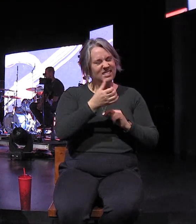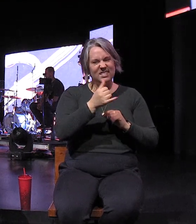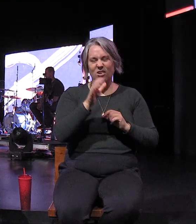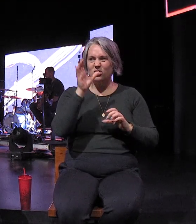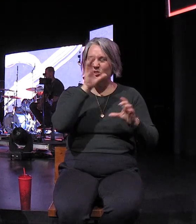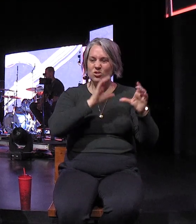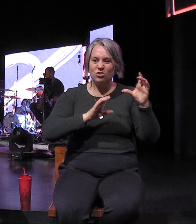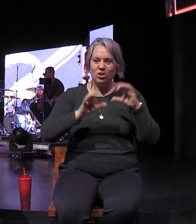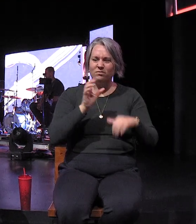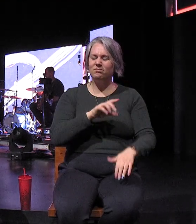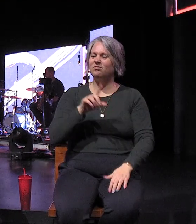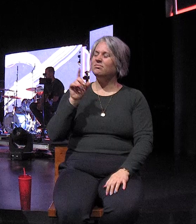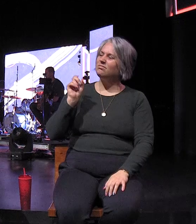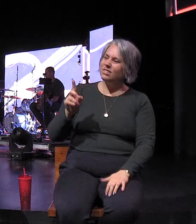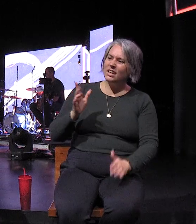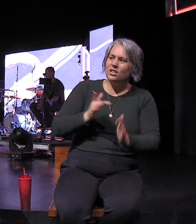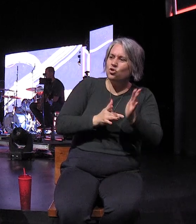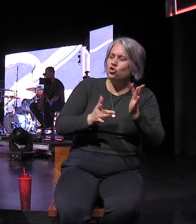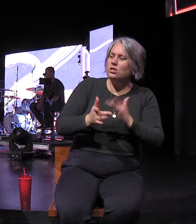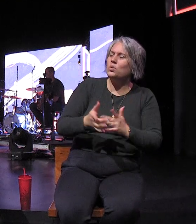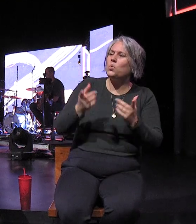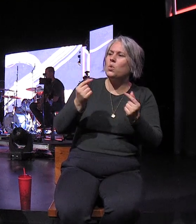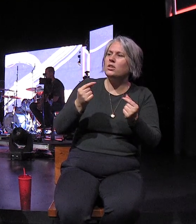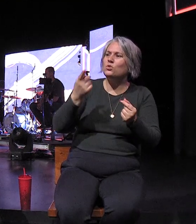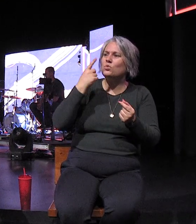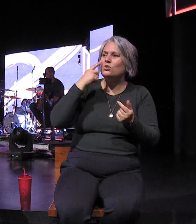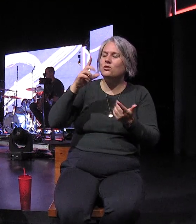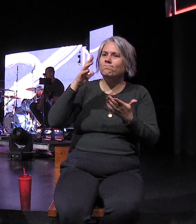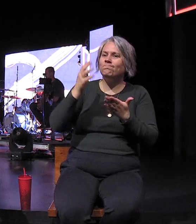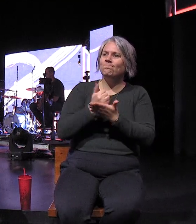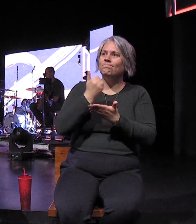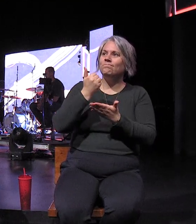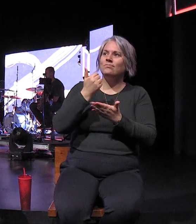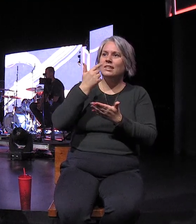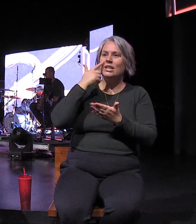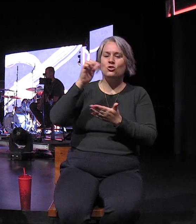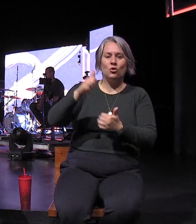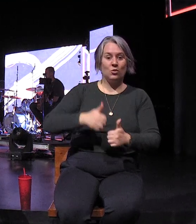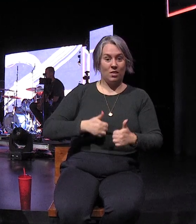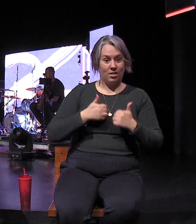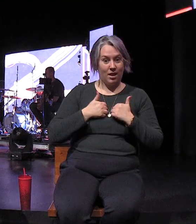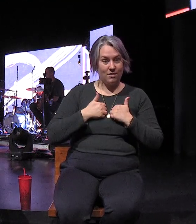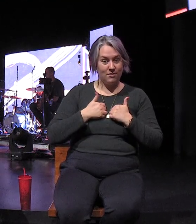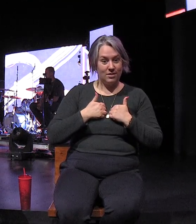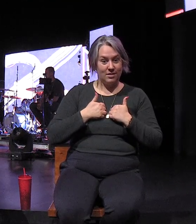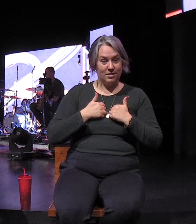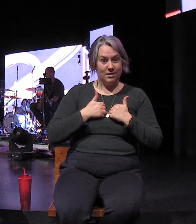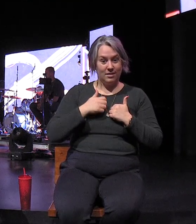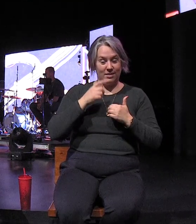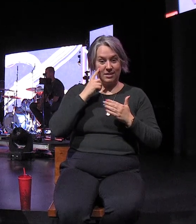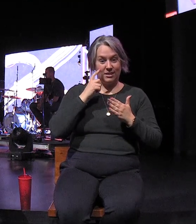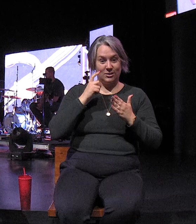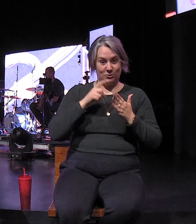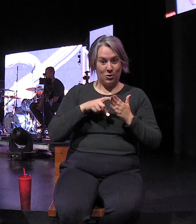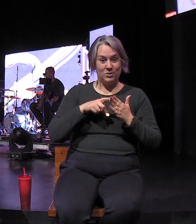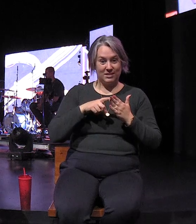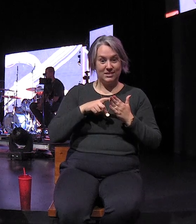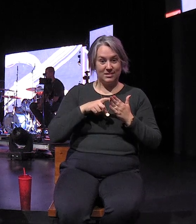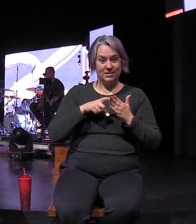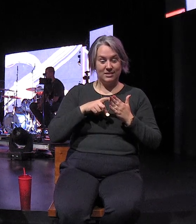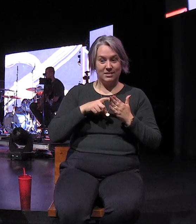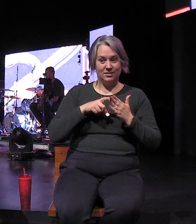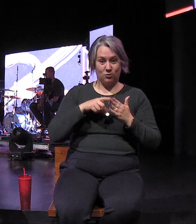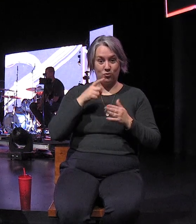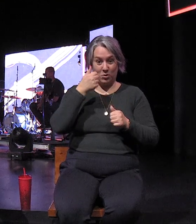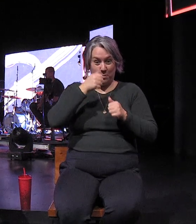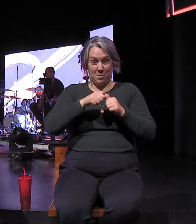Jesus, he said, what must I do to inherit eternal life? Do you notice the difference between him and the Pharisee that went